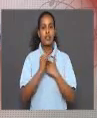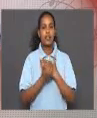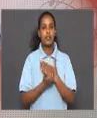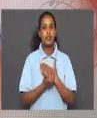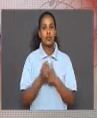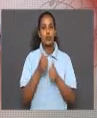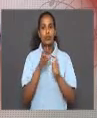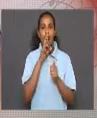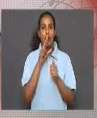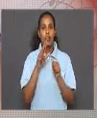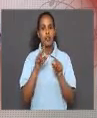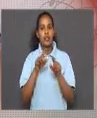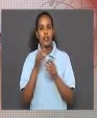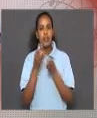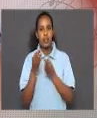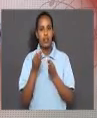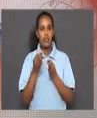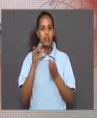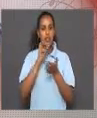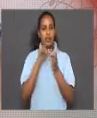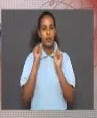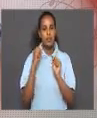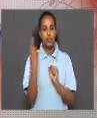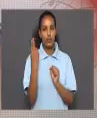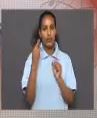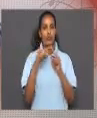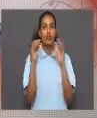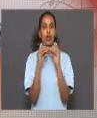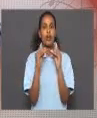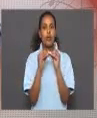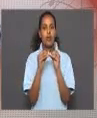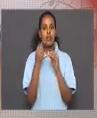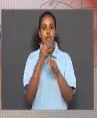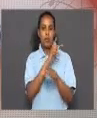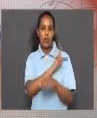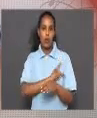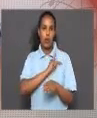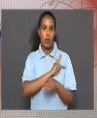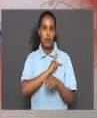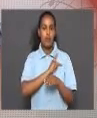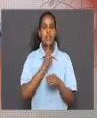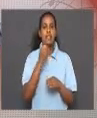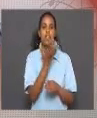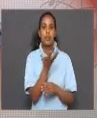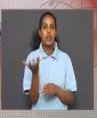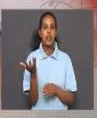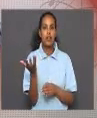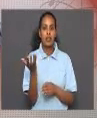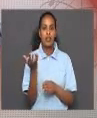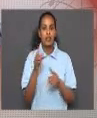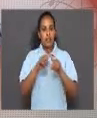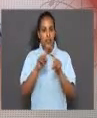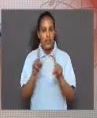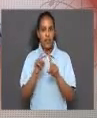states, which are reference points that can be used to calculate the properties of a substance